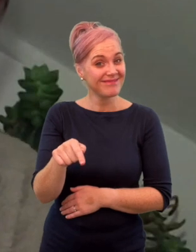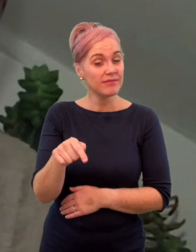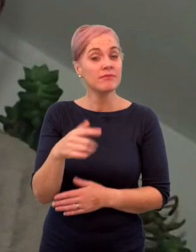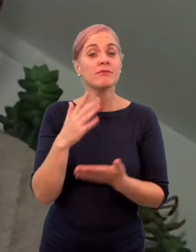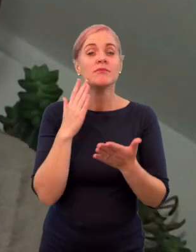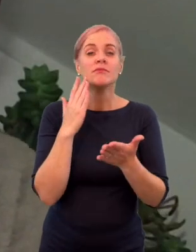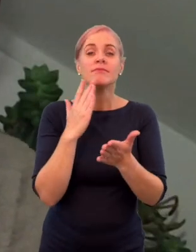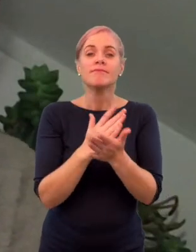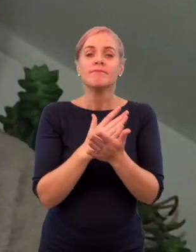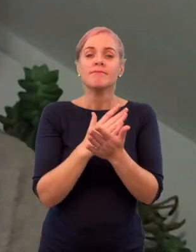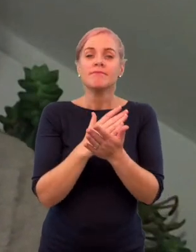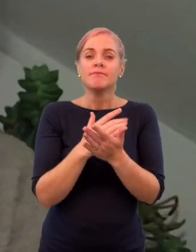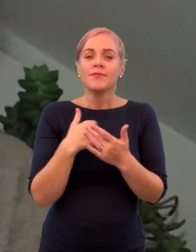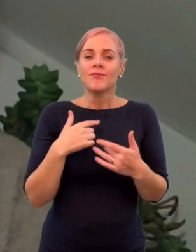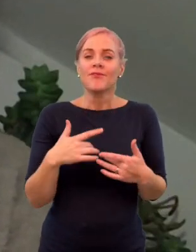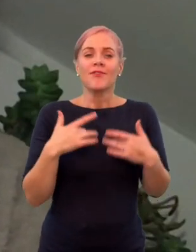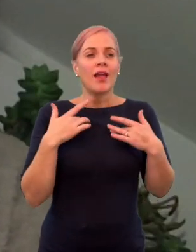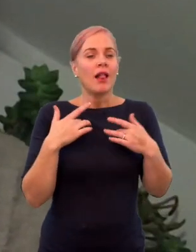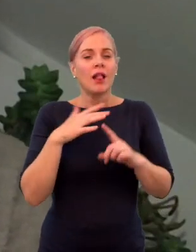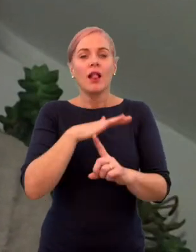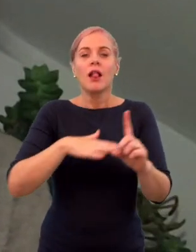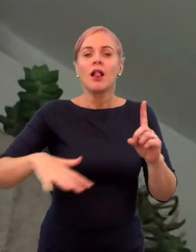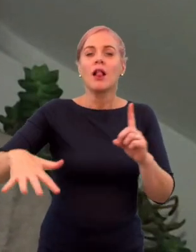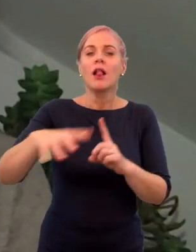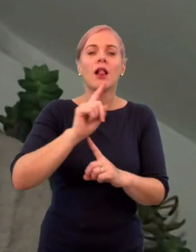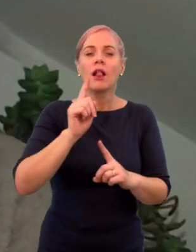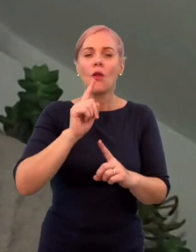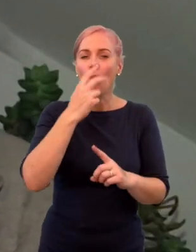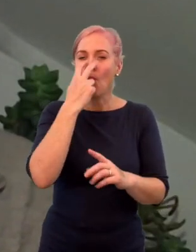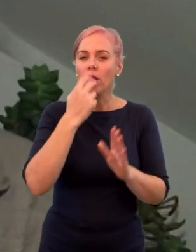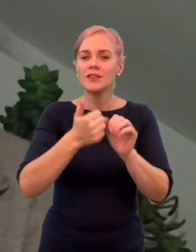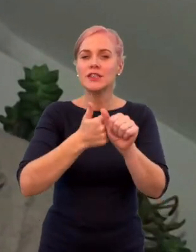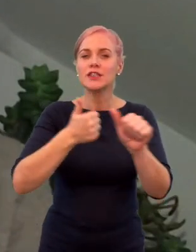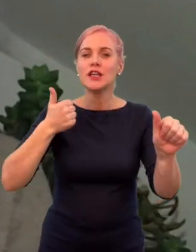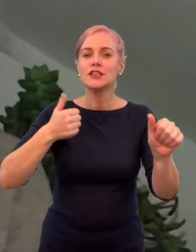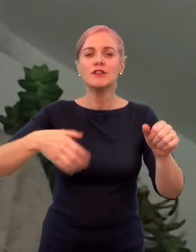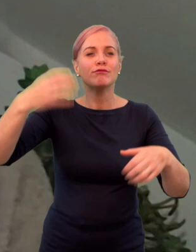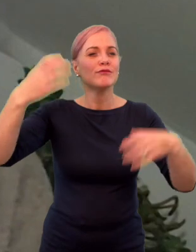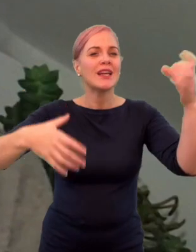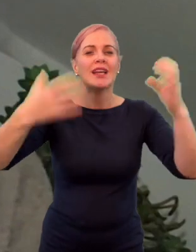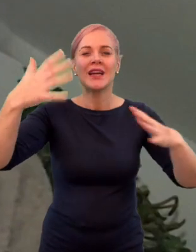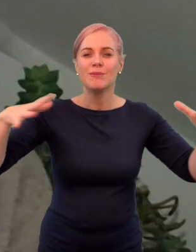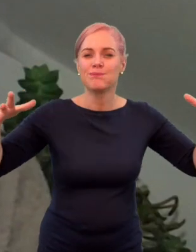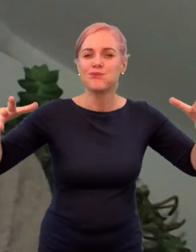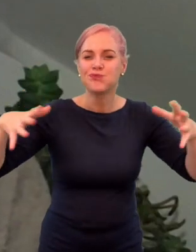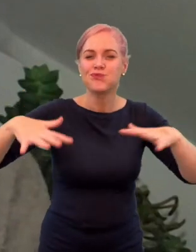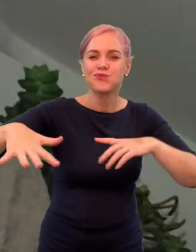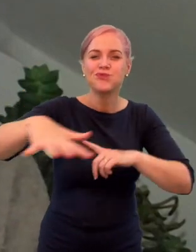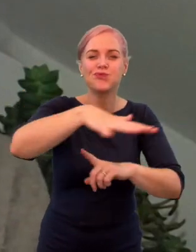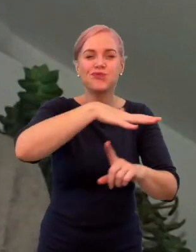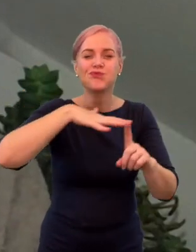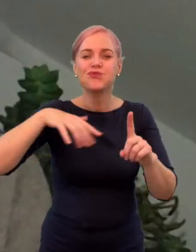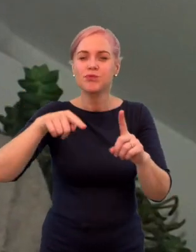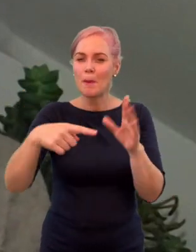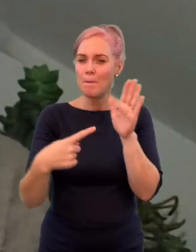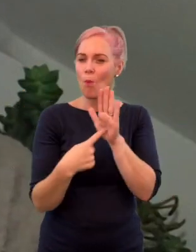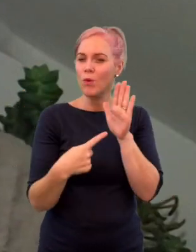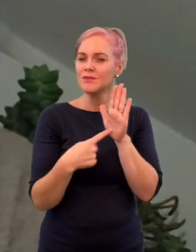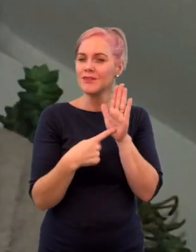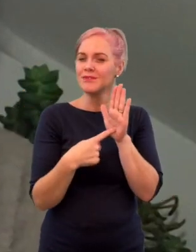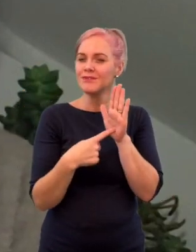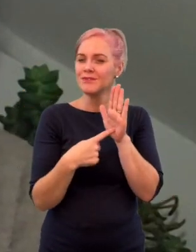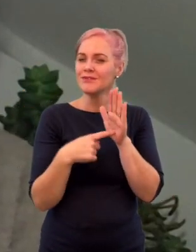and I guess the main thing to know about that space is that it's old industry, so it's a very built-up urban area,